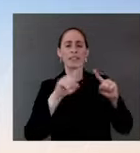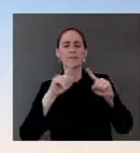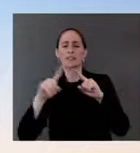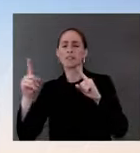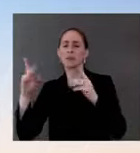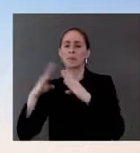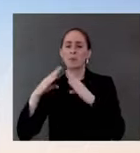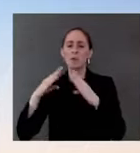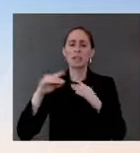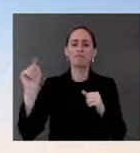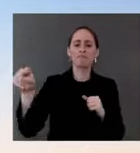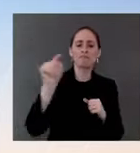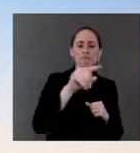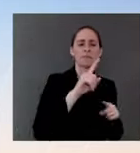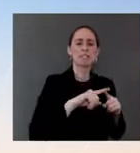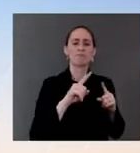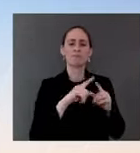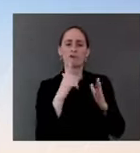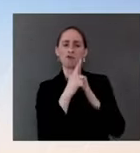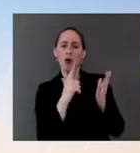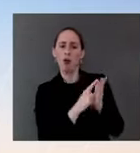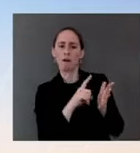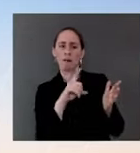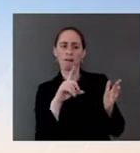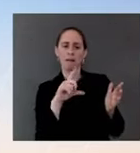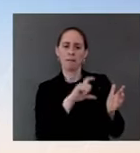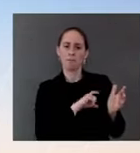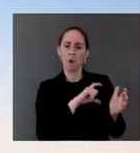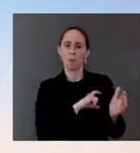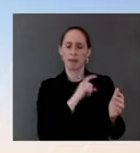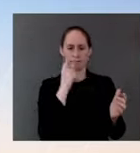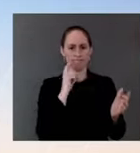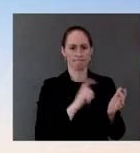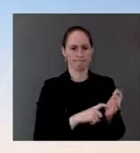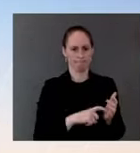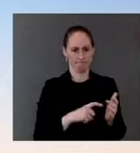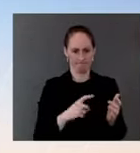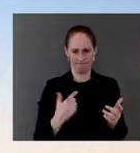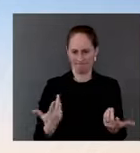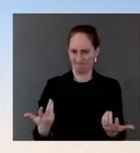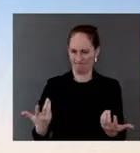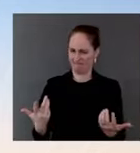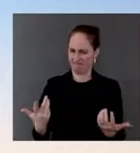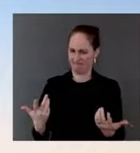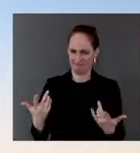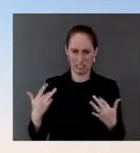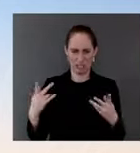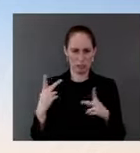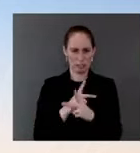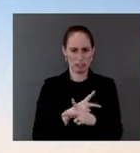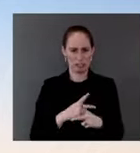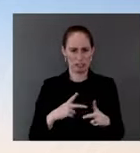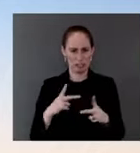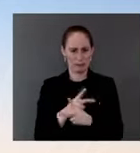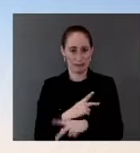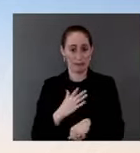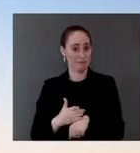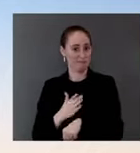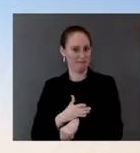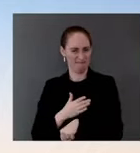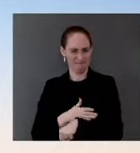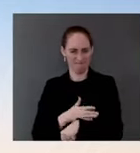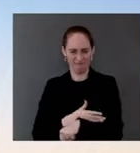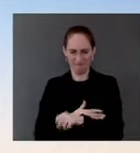better, and that they're not visibly enough seeing results from what the White House is doing, how can the White House project a